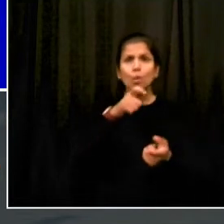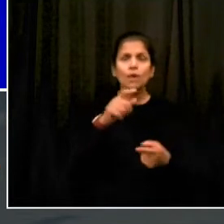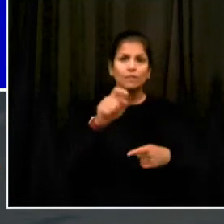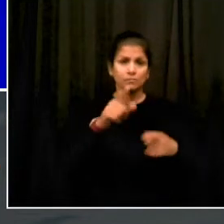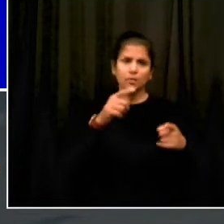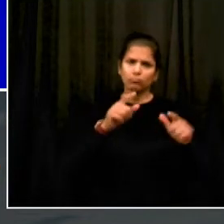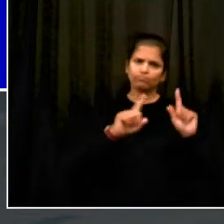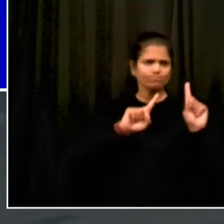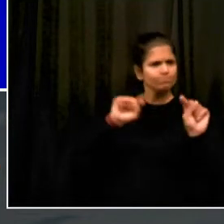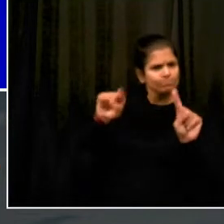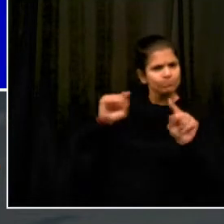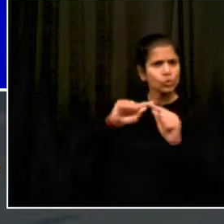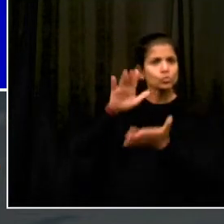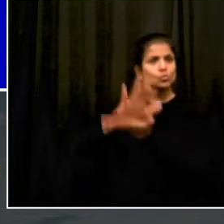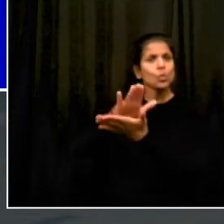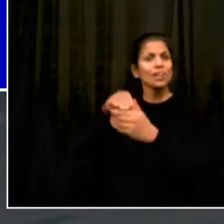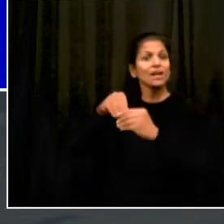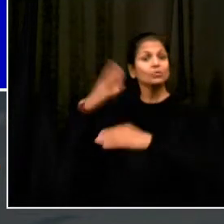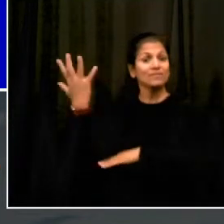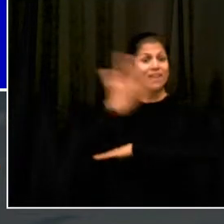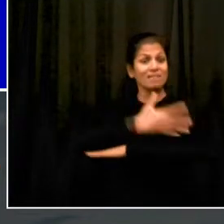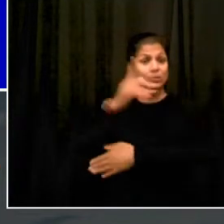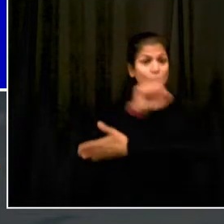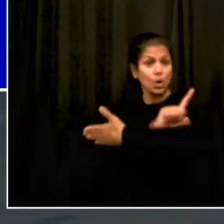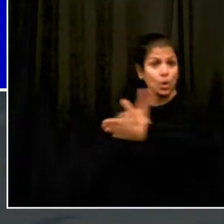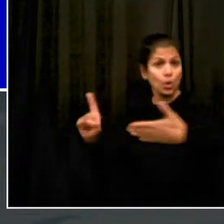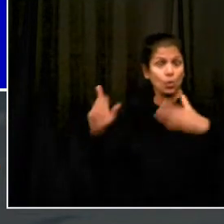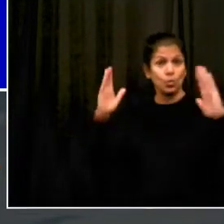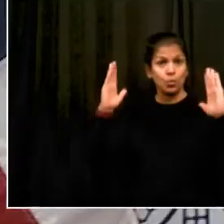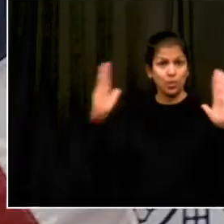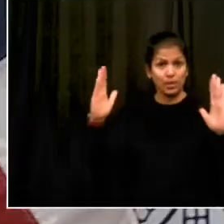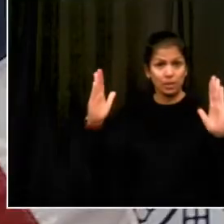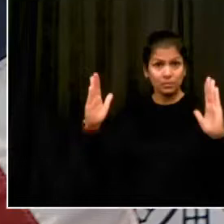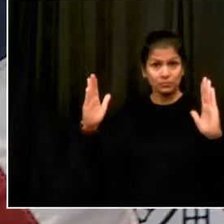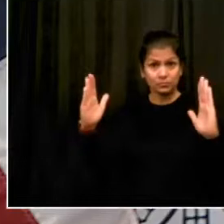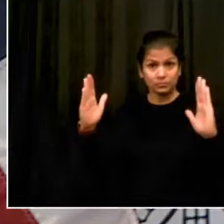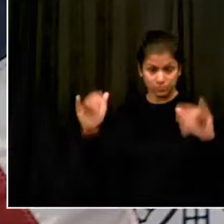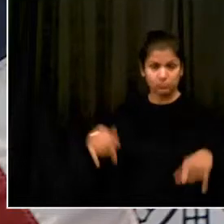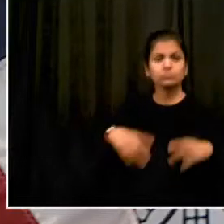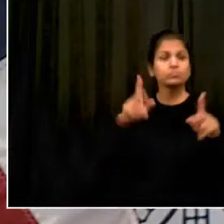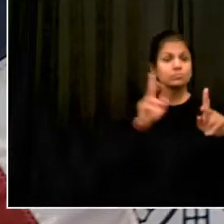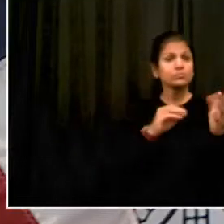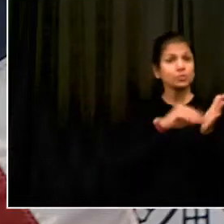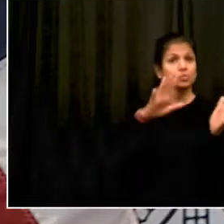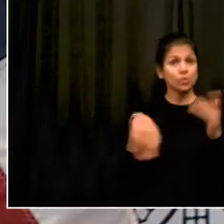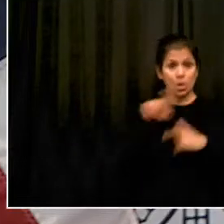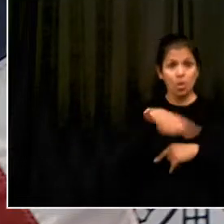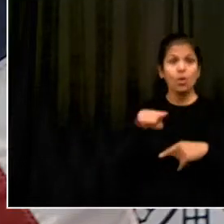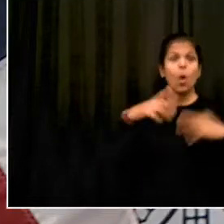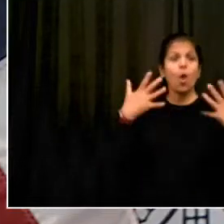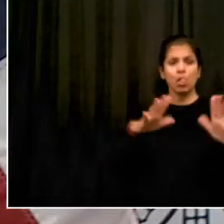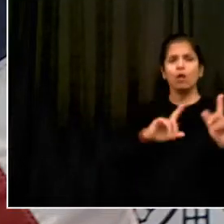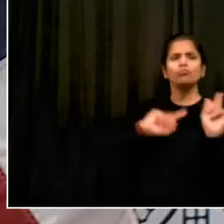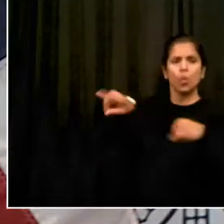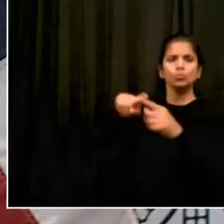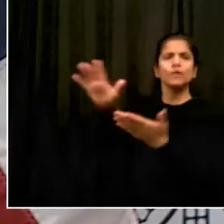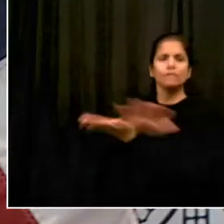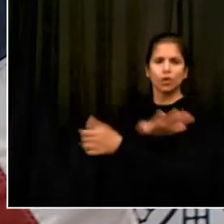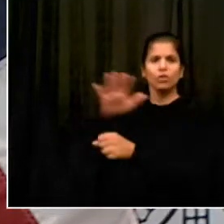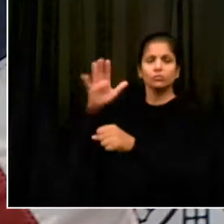Room will also, of course, continue to do its extraordinary work, and this has been one of the big X factors. The Situation